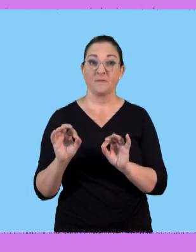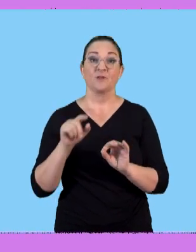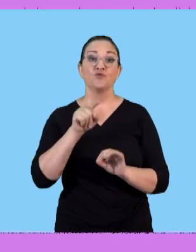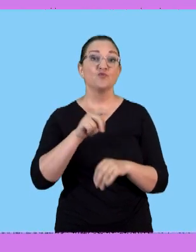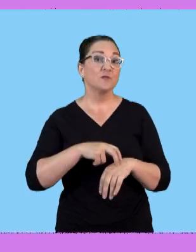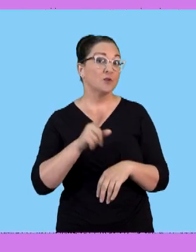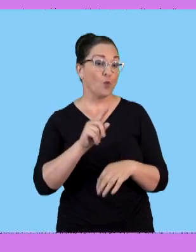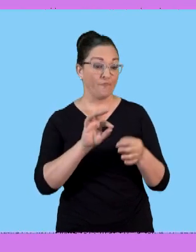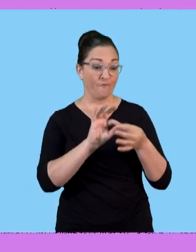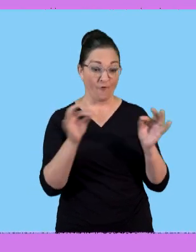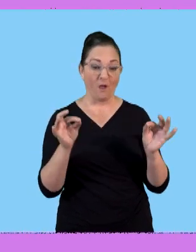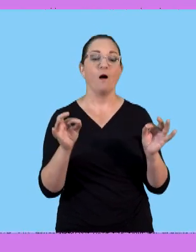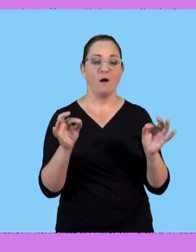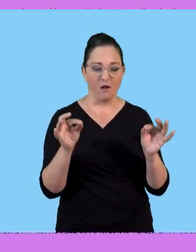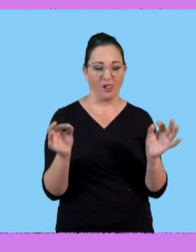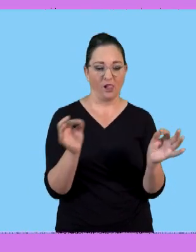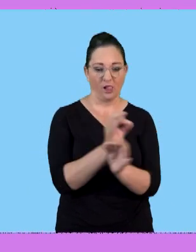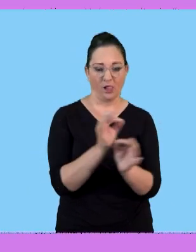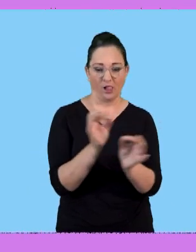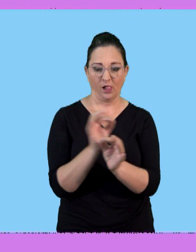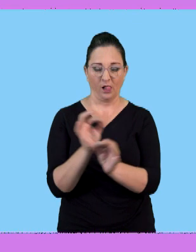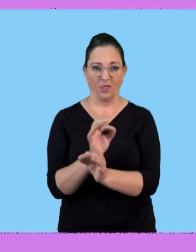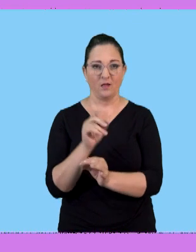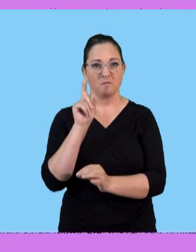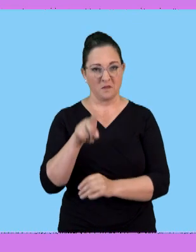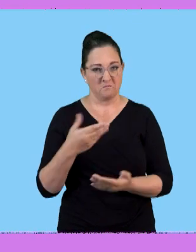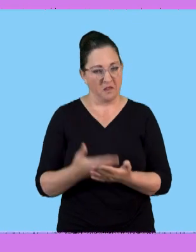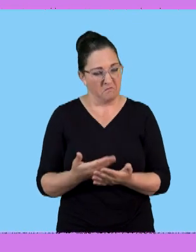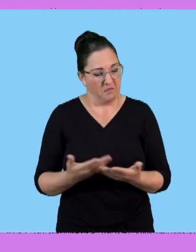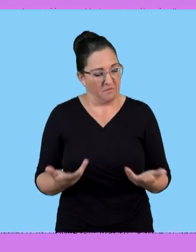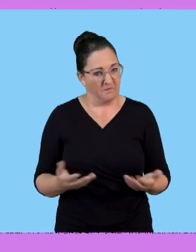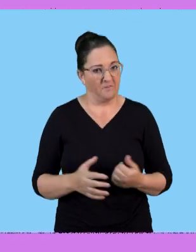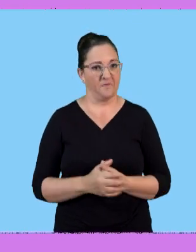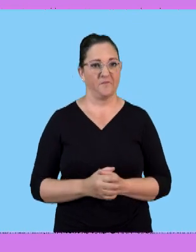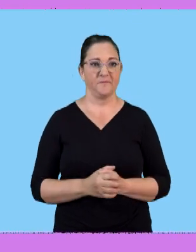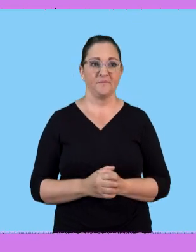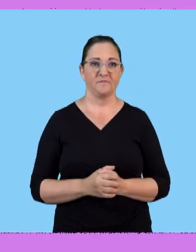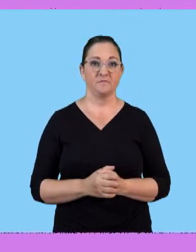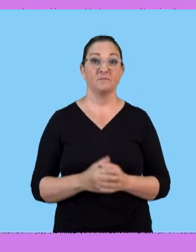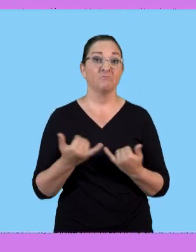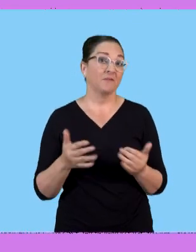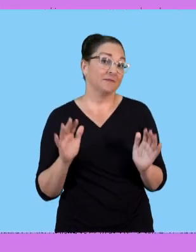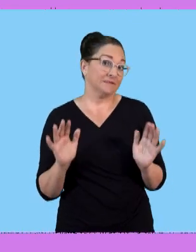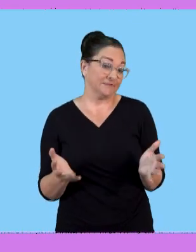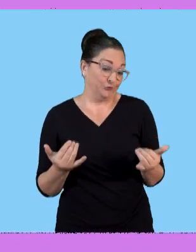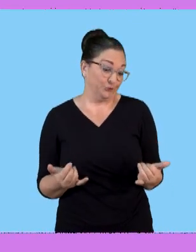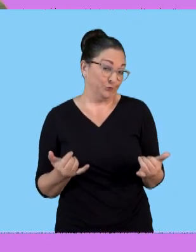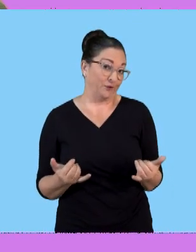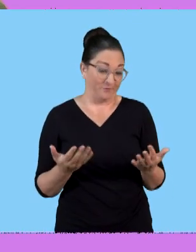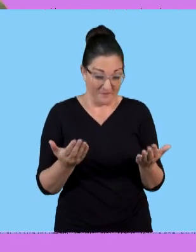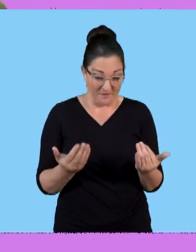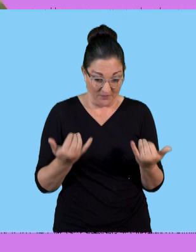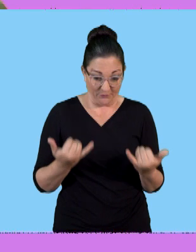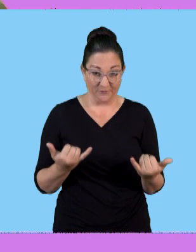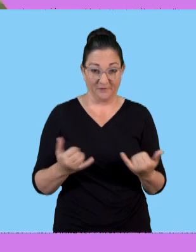for you to be able to manipulate or to change the subject of the formula. All right, so that is what we expect